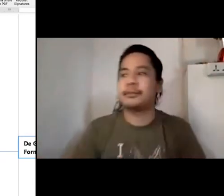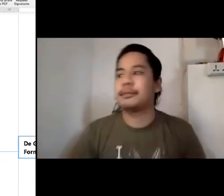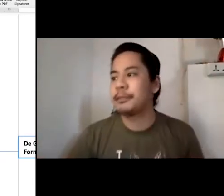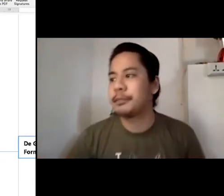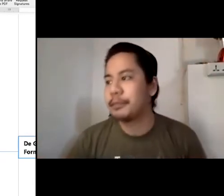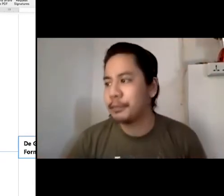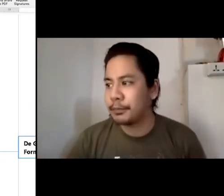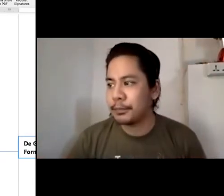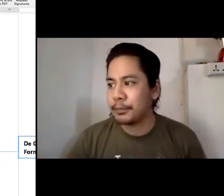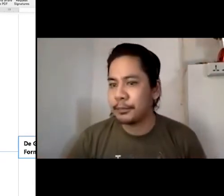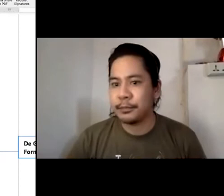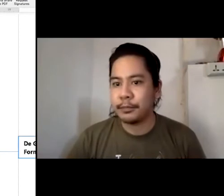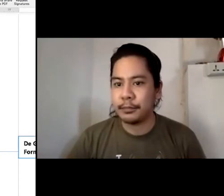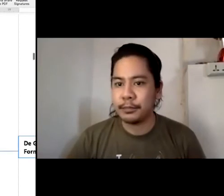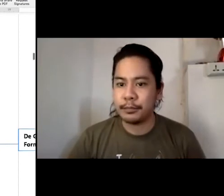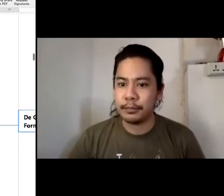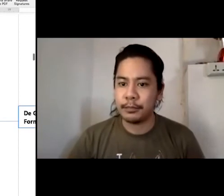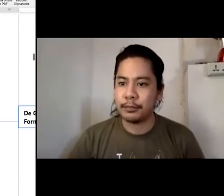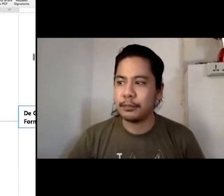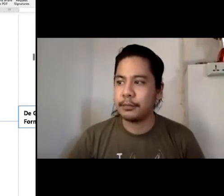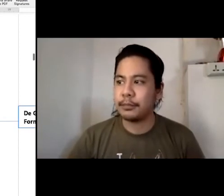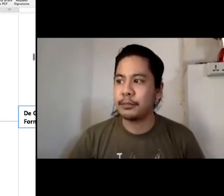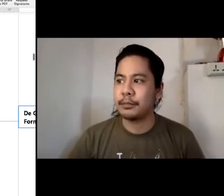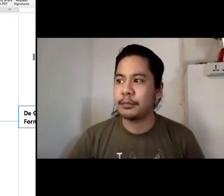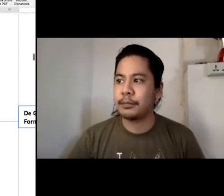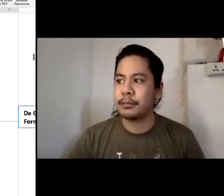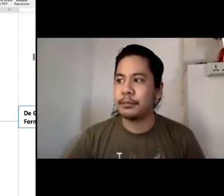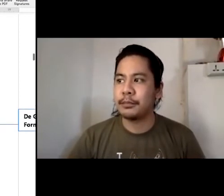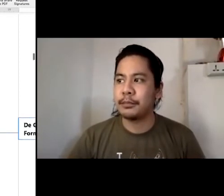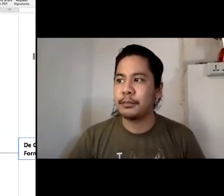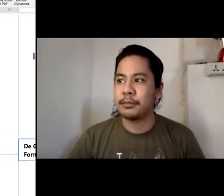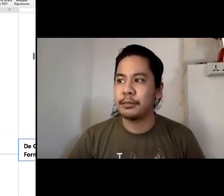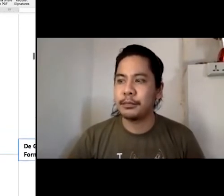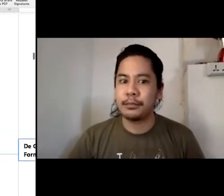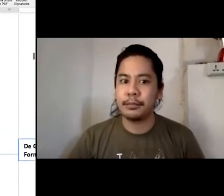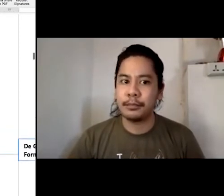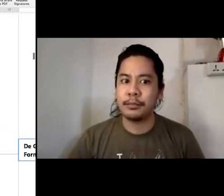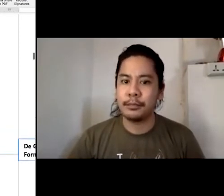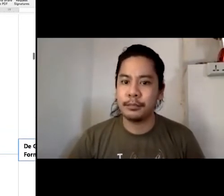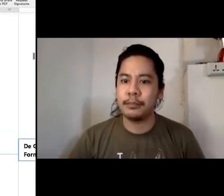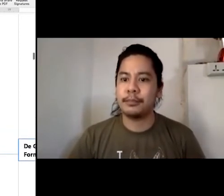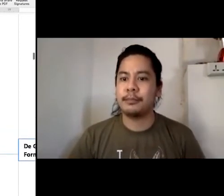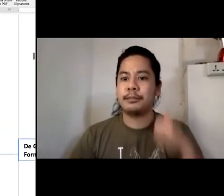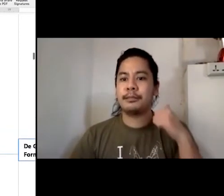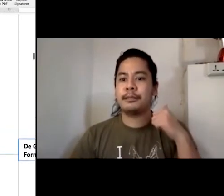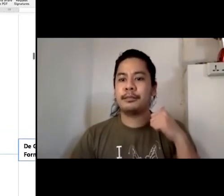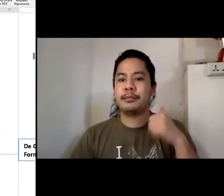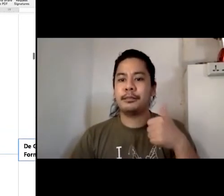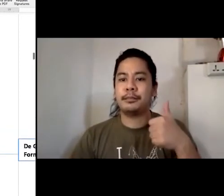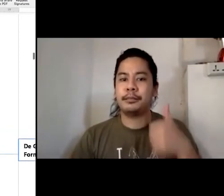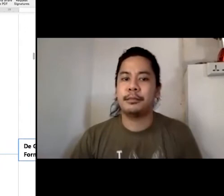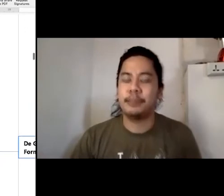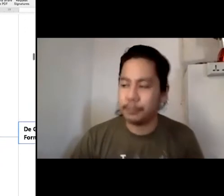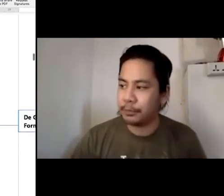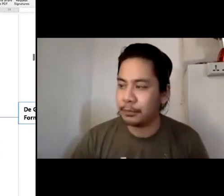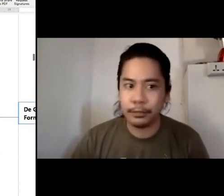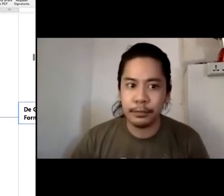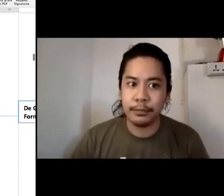we'll have okay, it like cascading 1, 2, 3 on one okay, side, 3, 2, 1 on the other. okay.